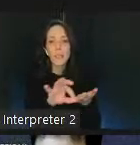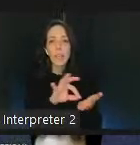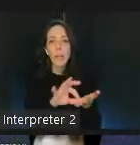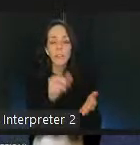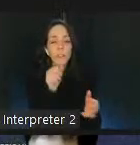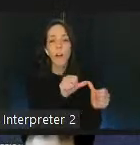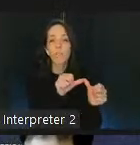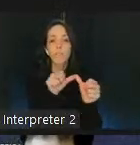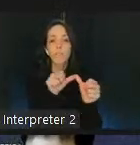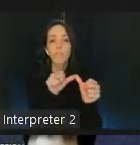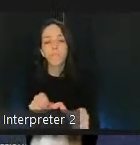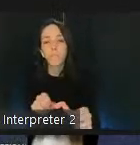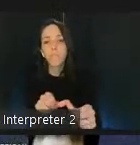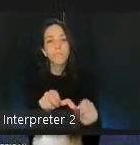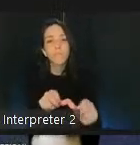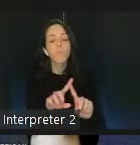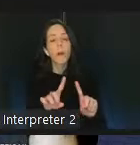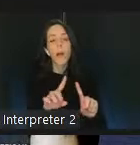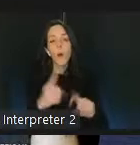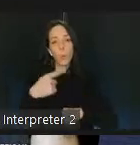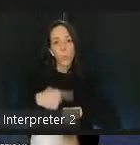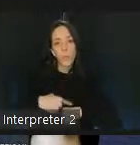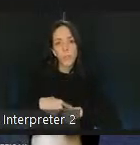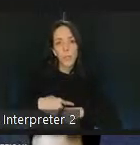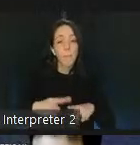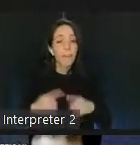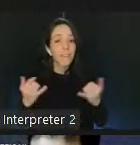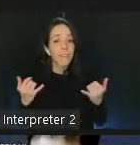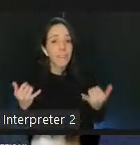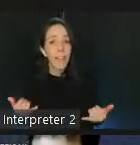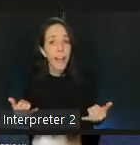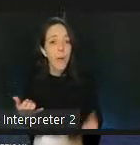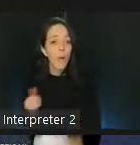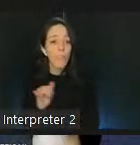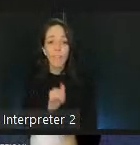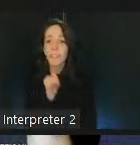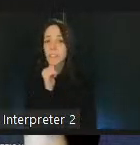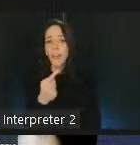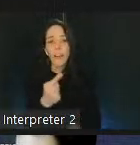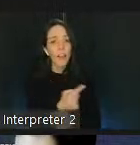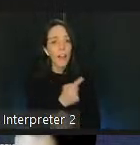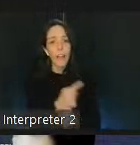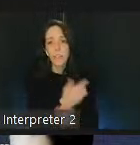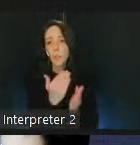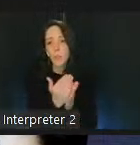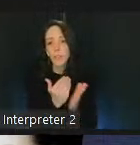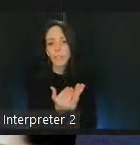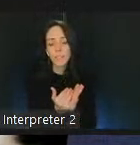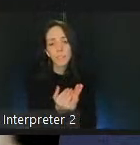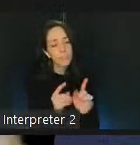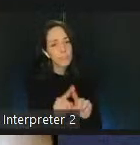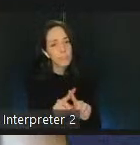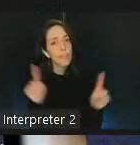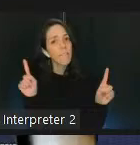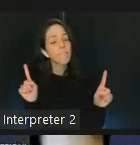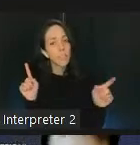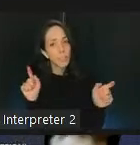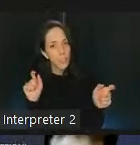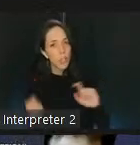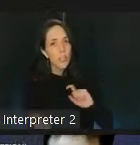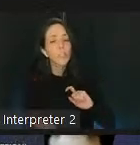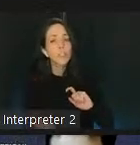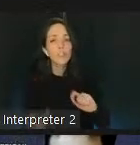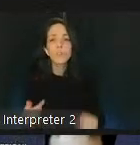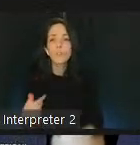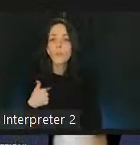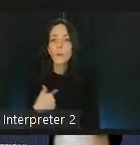balancing the budget. I will say that is not even the accurate list, because we've had further attrition